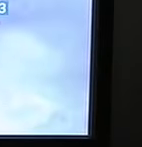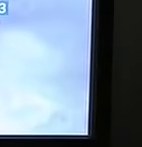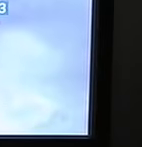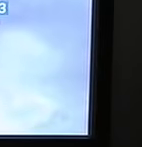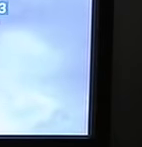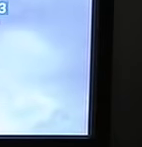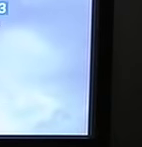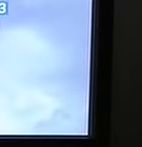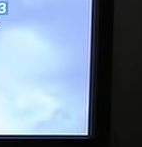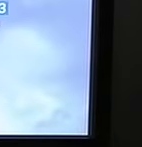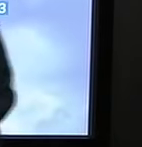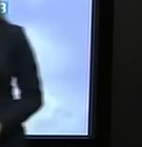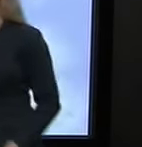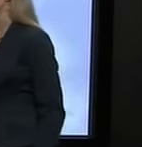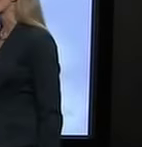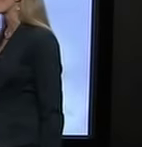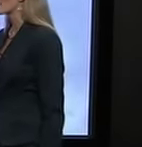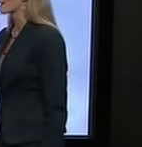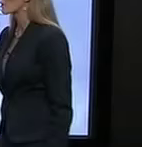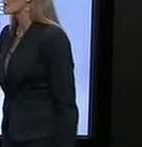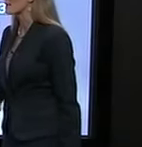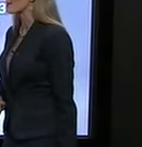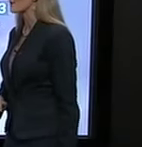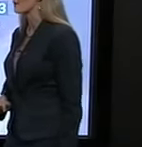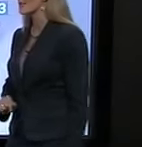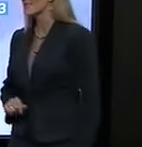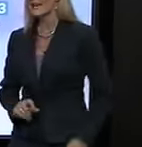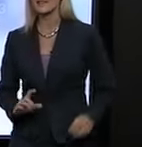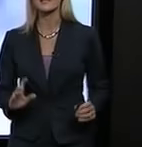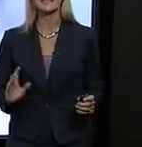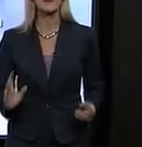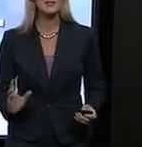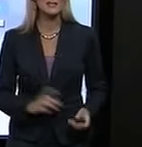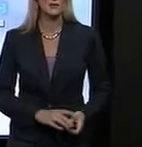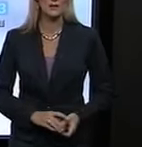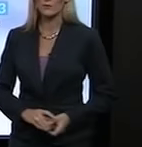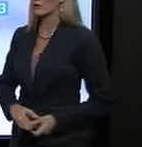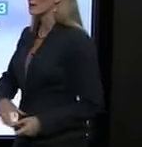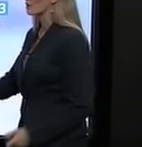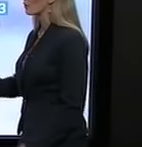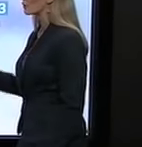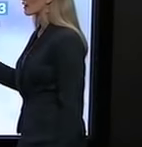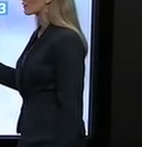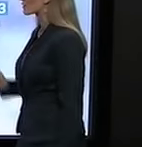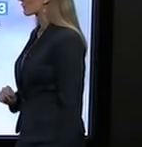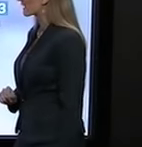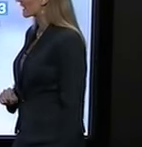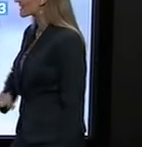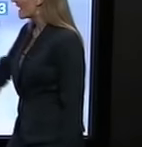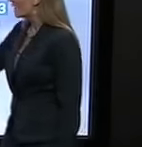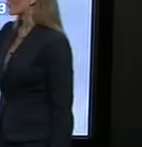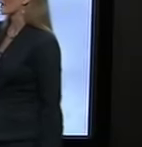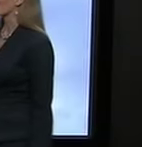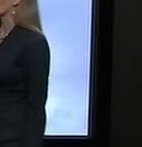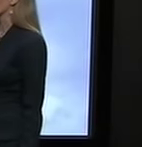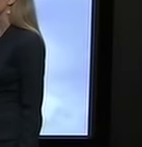in the forecast. We're expecting cloudy and wet weather for George at 22 degrees, and you'll see that much-needed rainfall continue all the way through to the